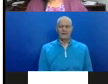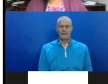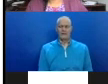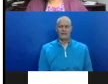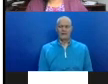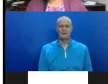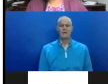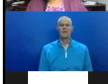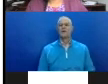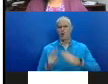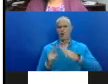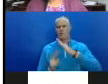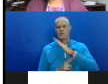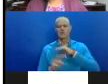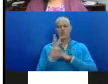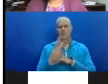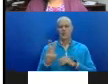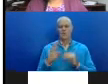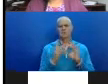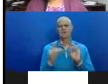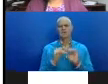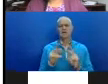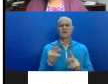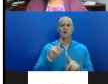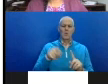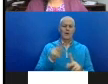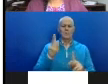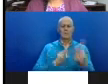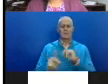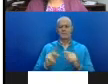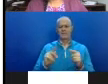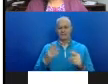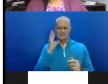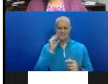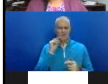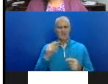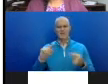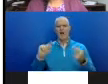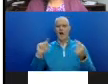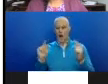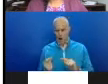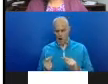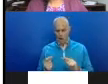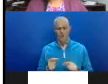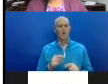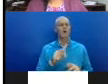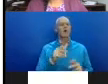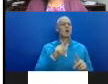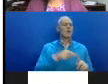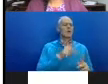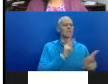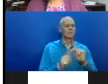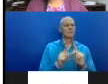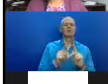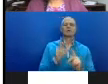Bridges' website really just talks about when people have been harmed and when they do harm, and just talking about people, because I think part of